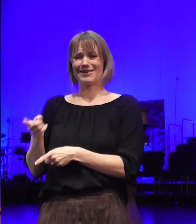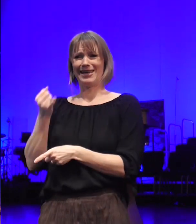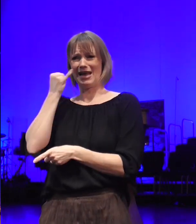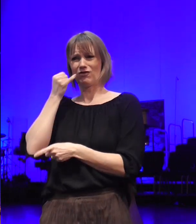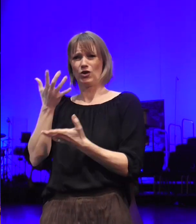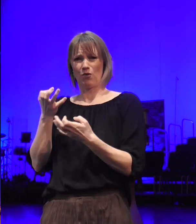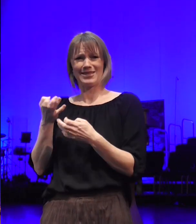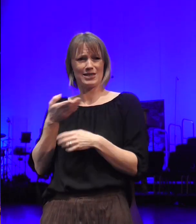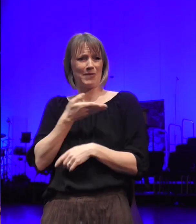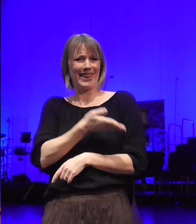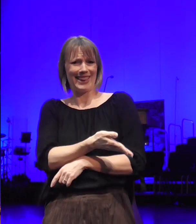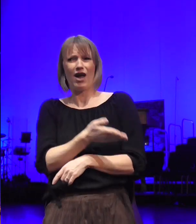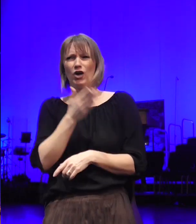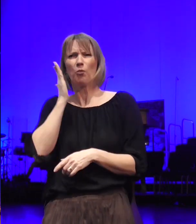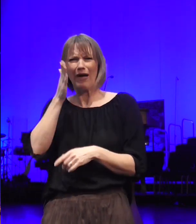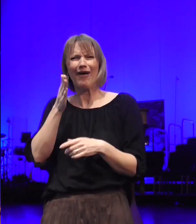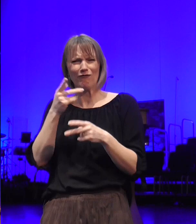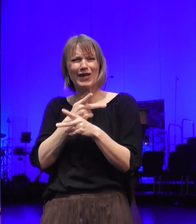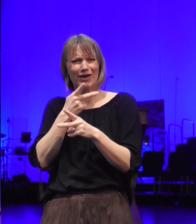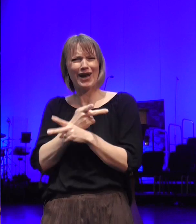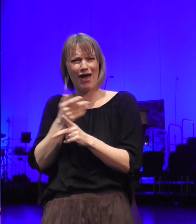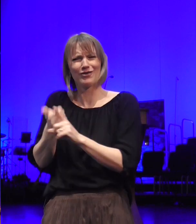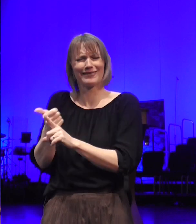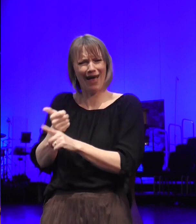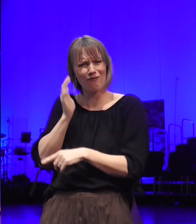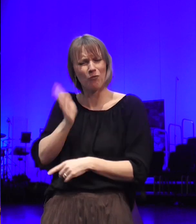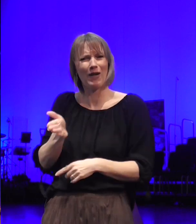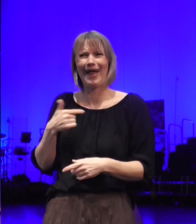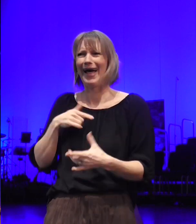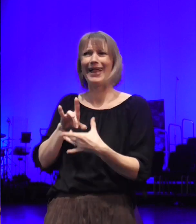be there, she'll find her own darn way to Las Vegas. So